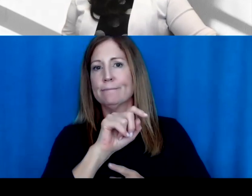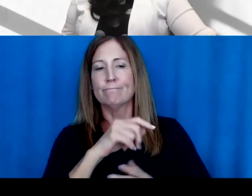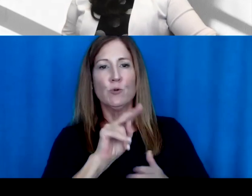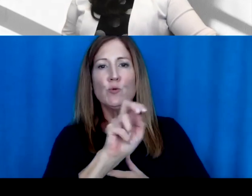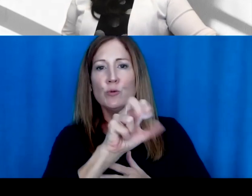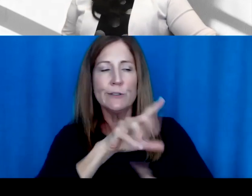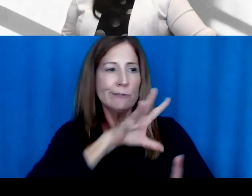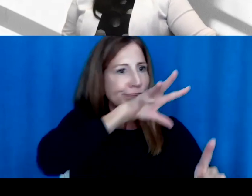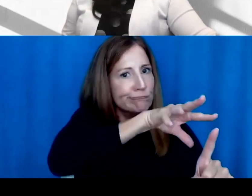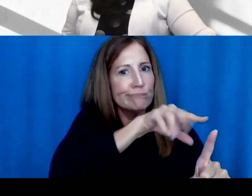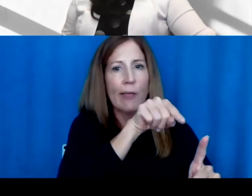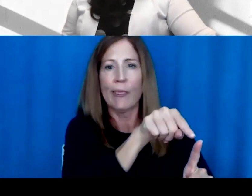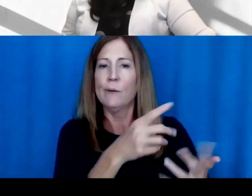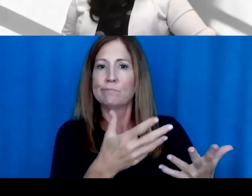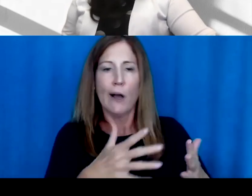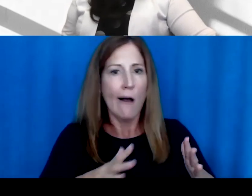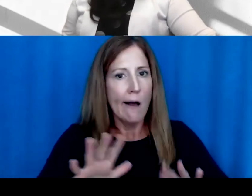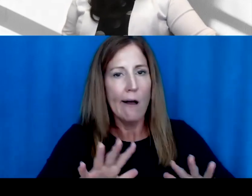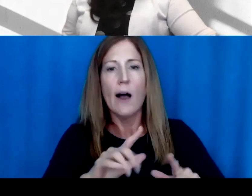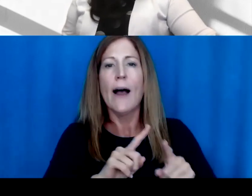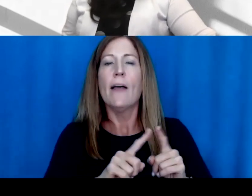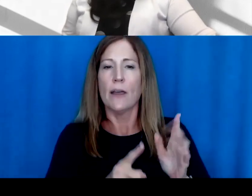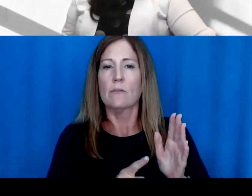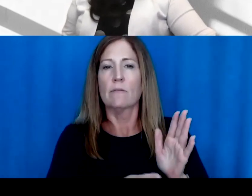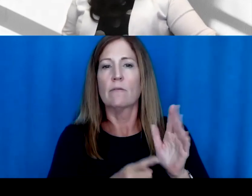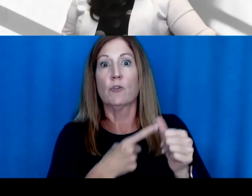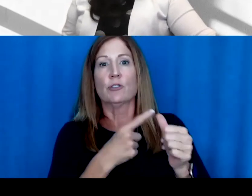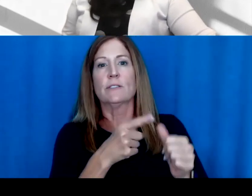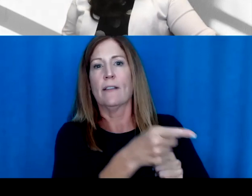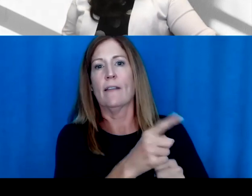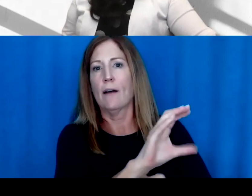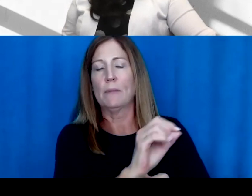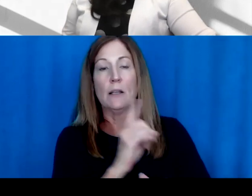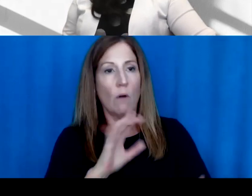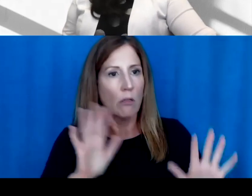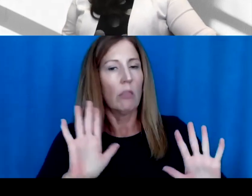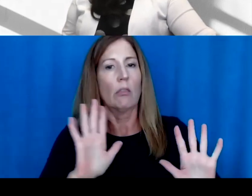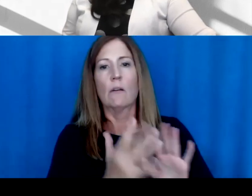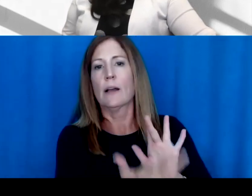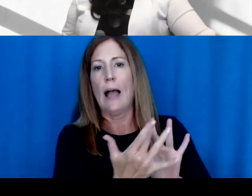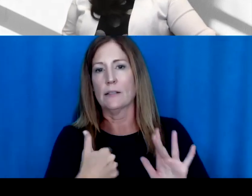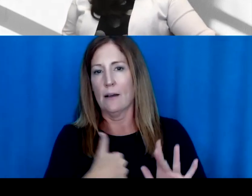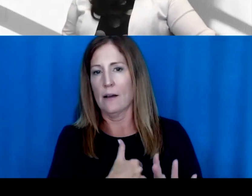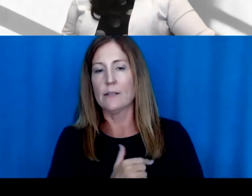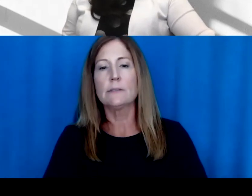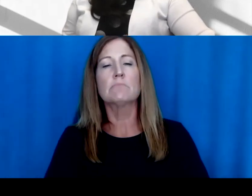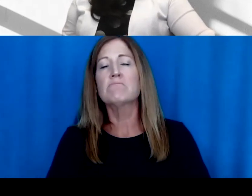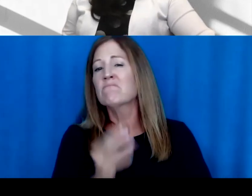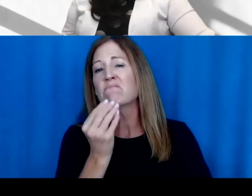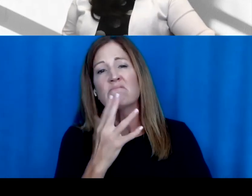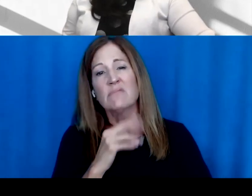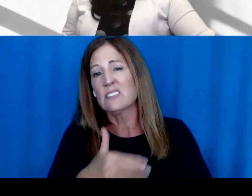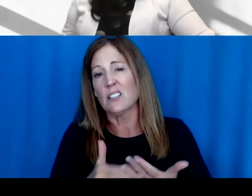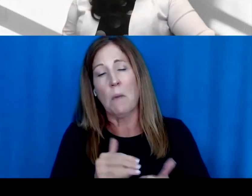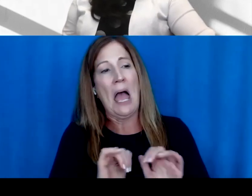reasons that companies may initially reach out to us. it doesn't really matter why they reached out to